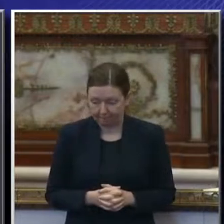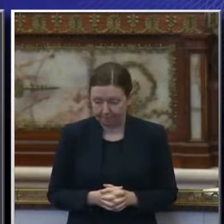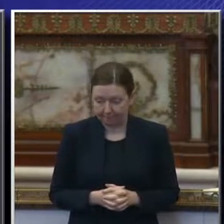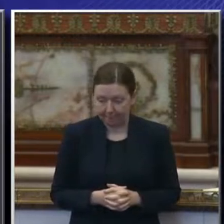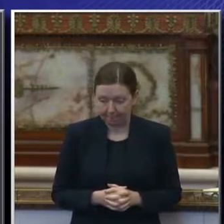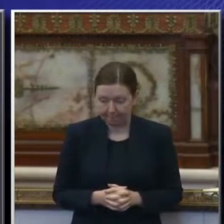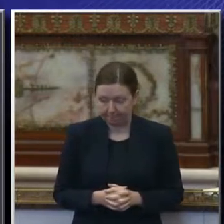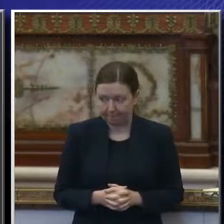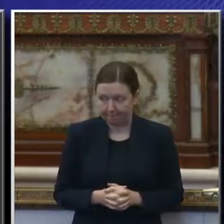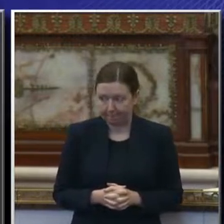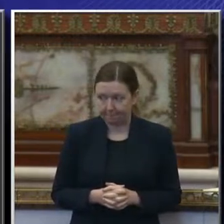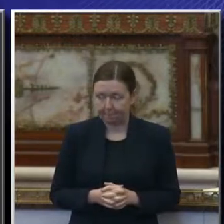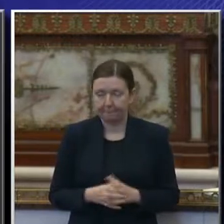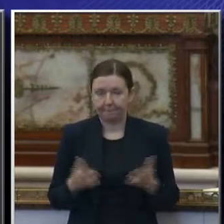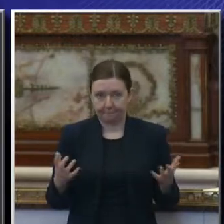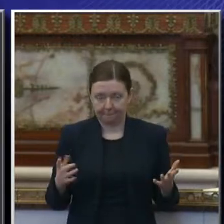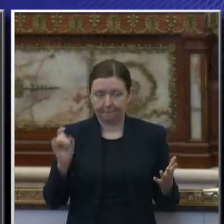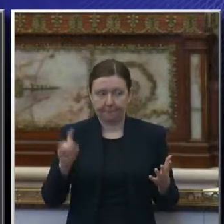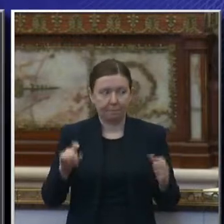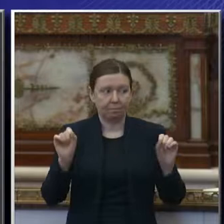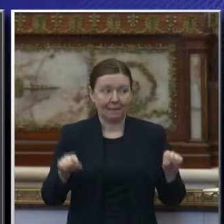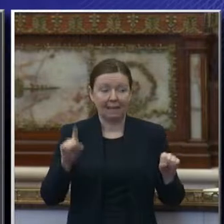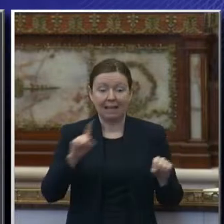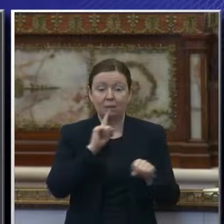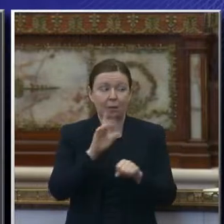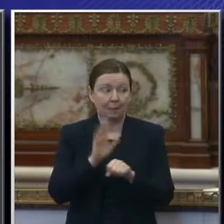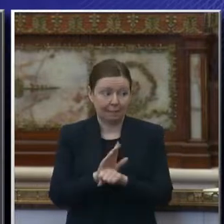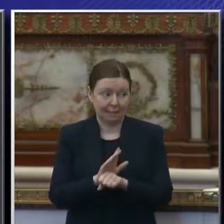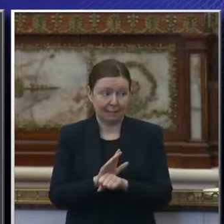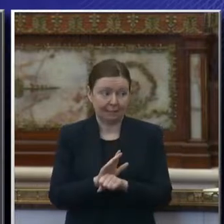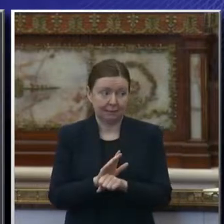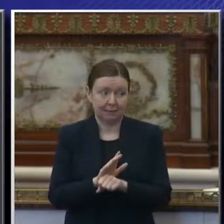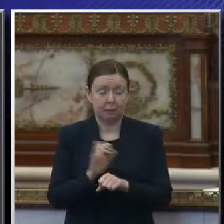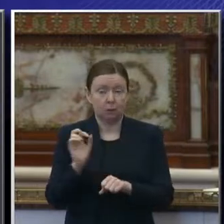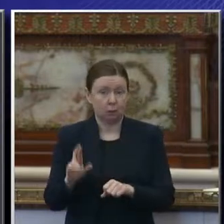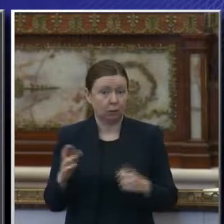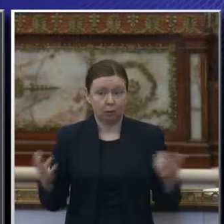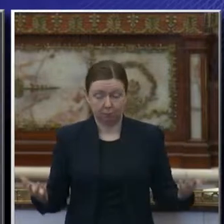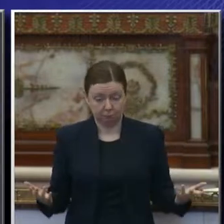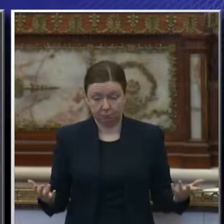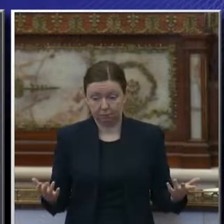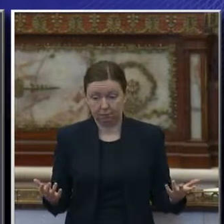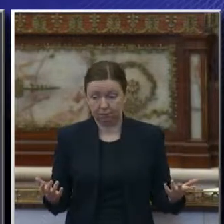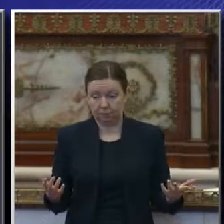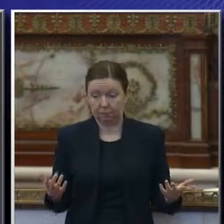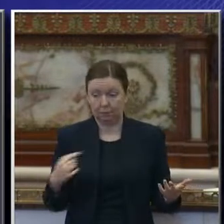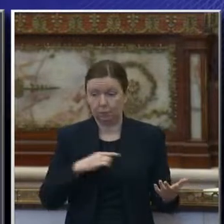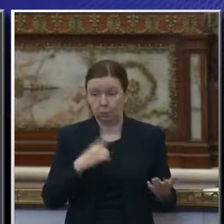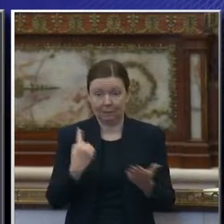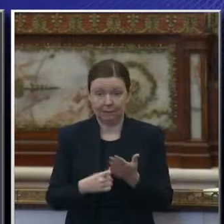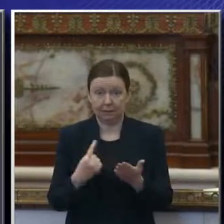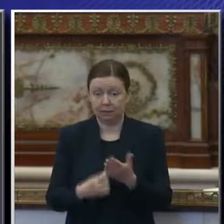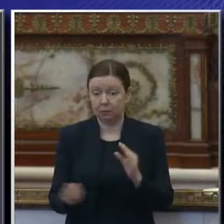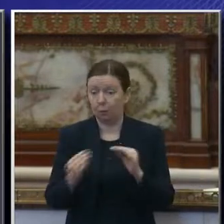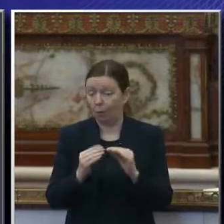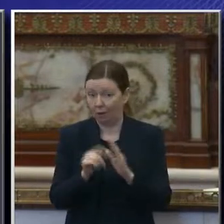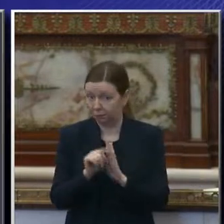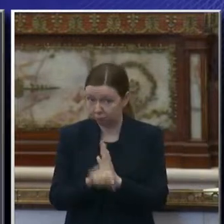So I guess the question is whether you can commit to that or whether this is going to have to be something that we discuss